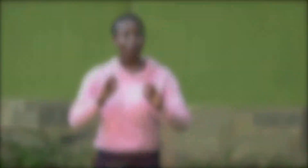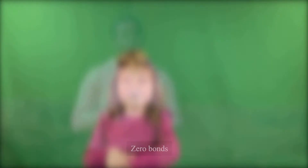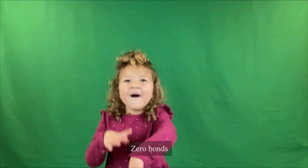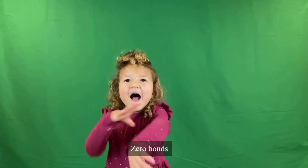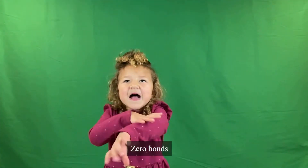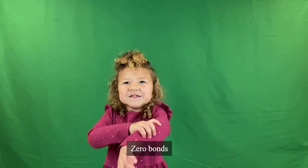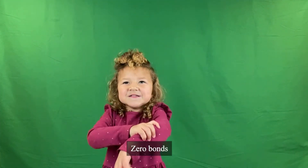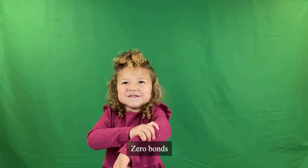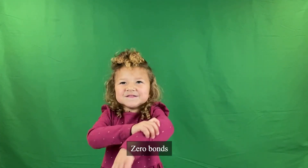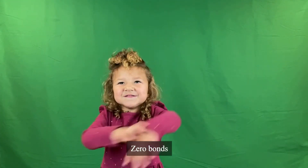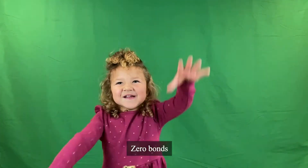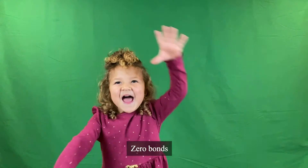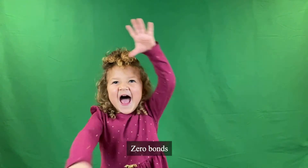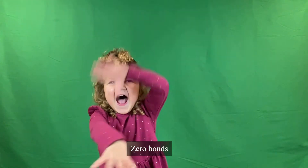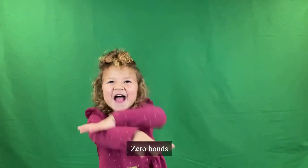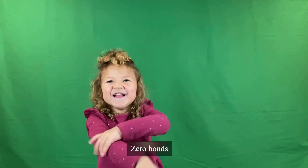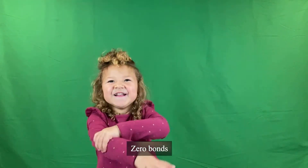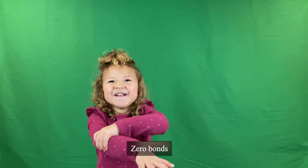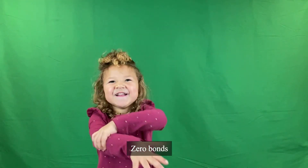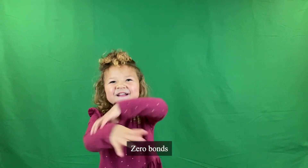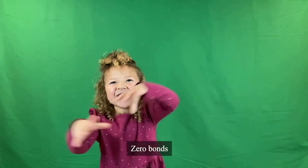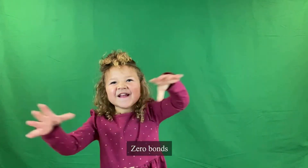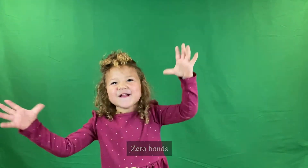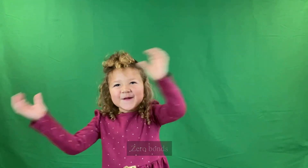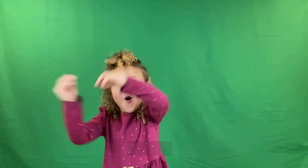borders, zero bombs,